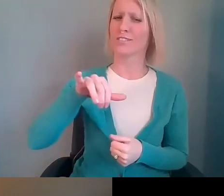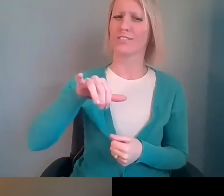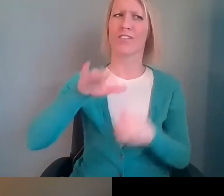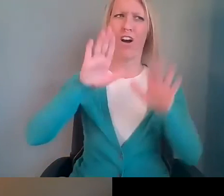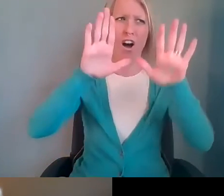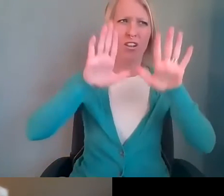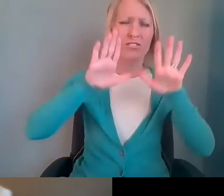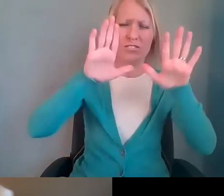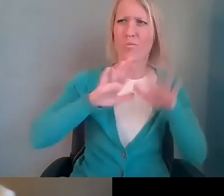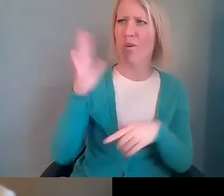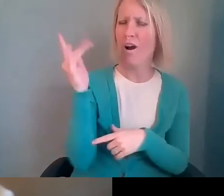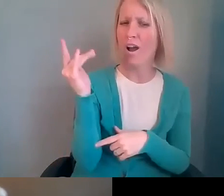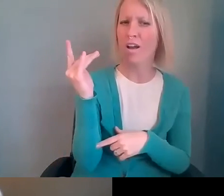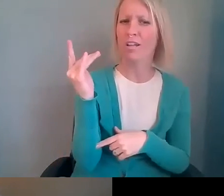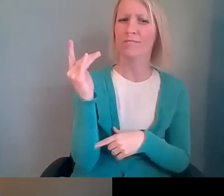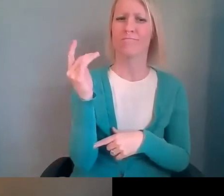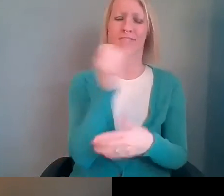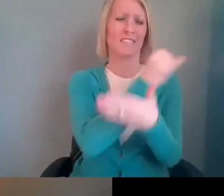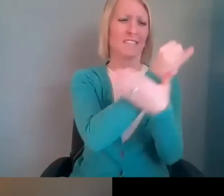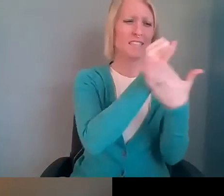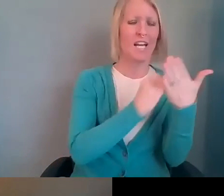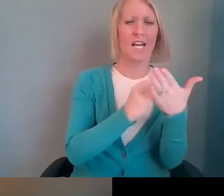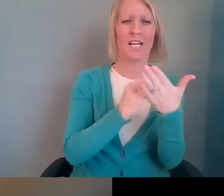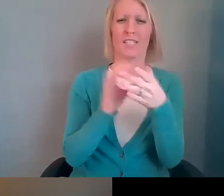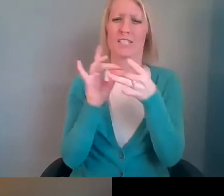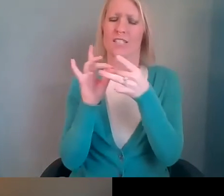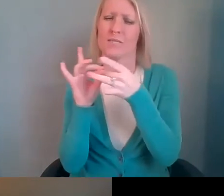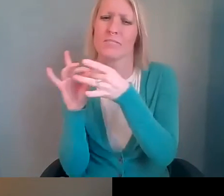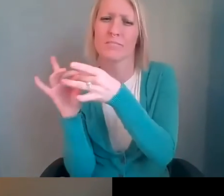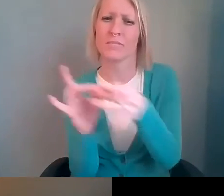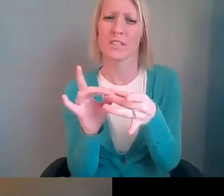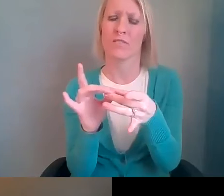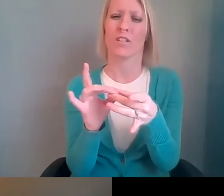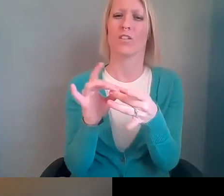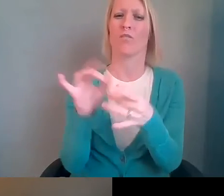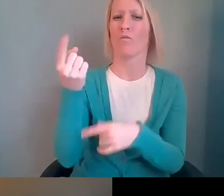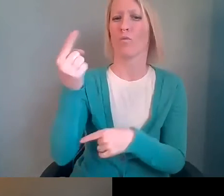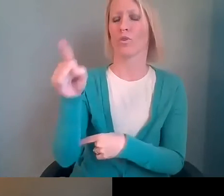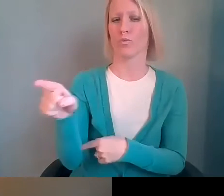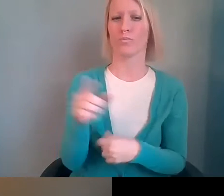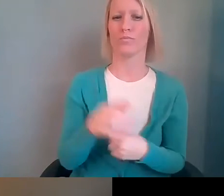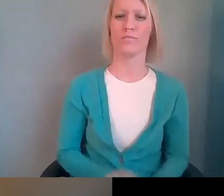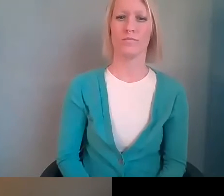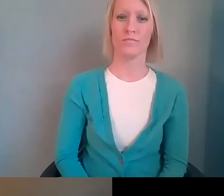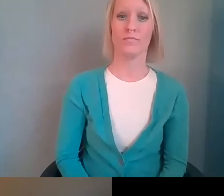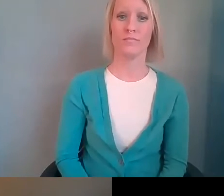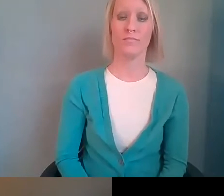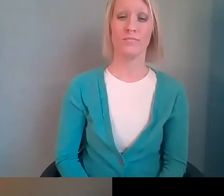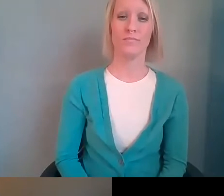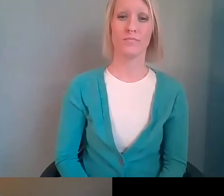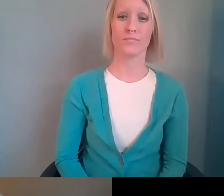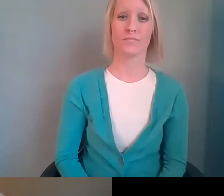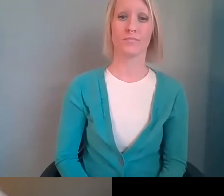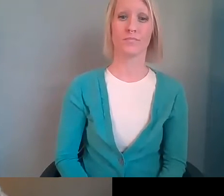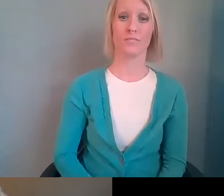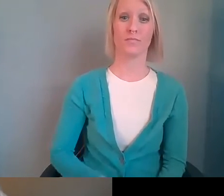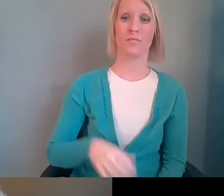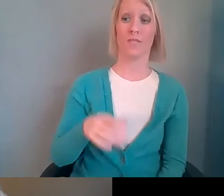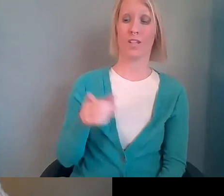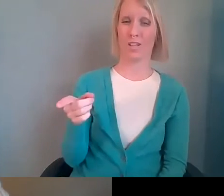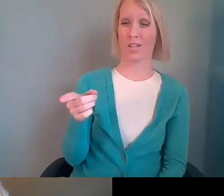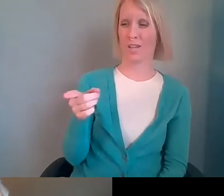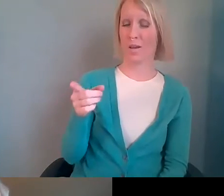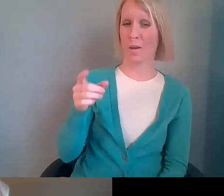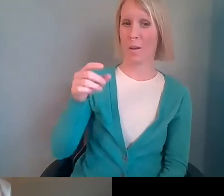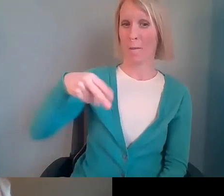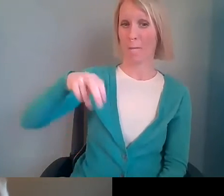want. And the fountain pen for me has helped me to